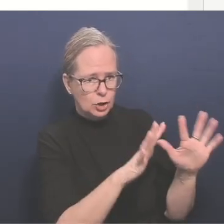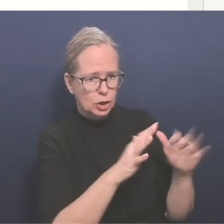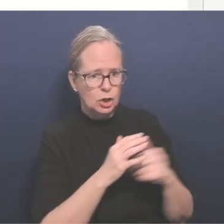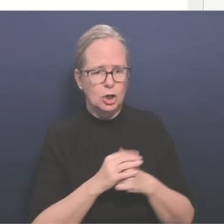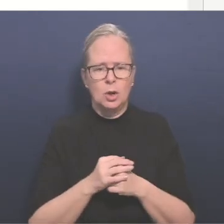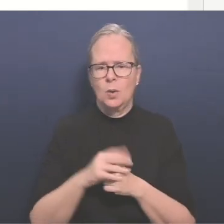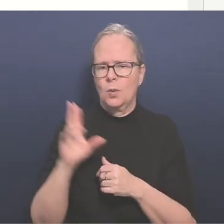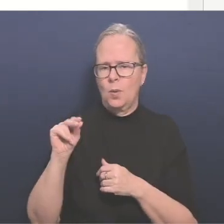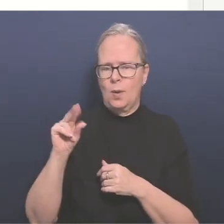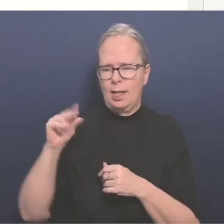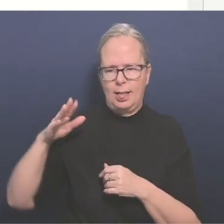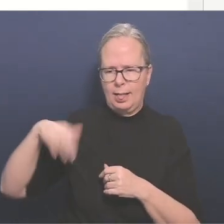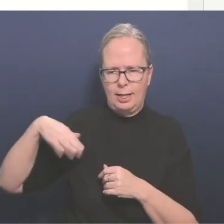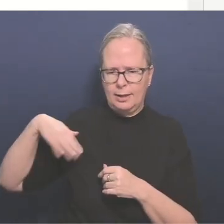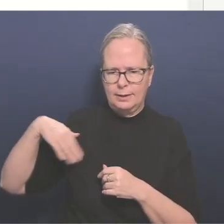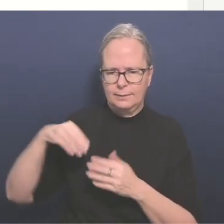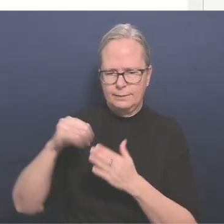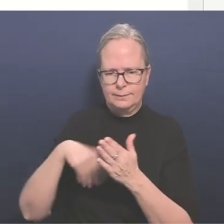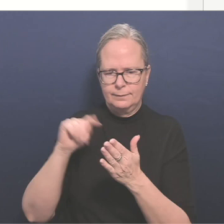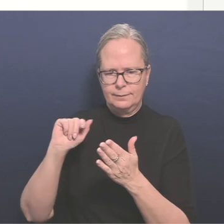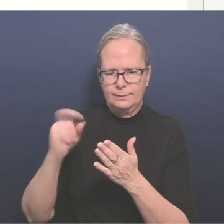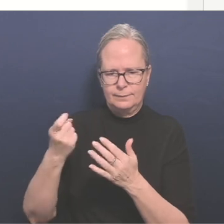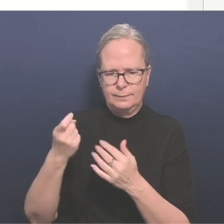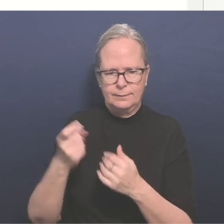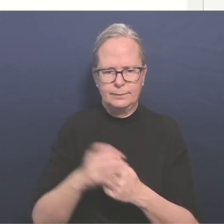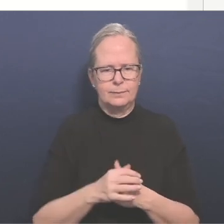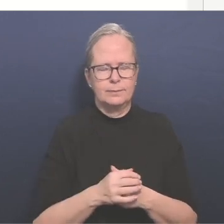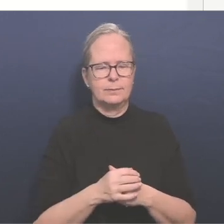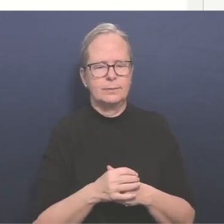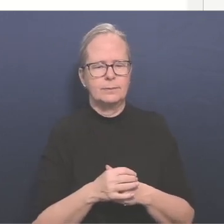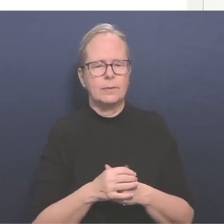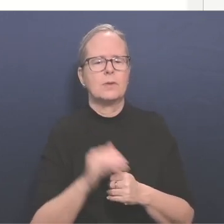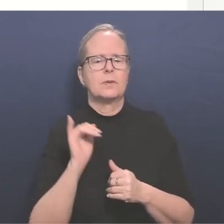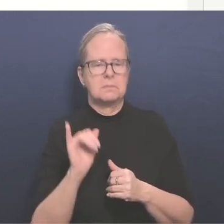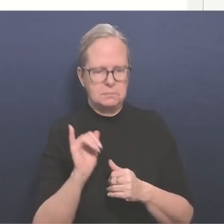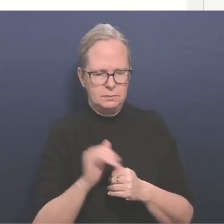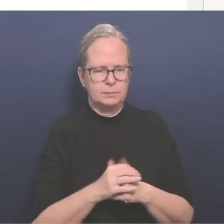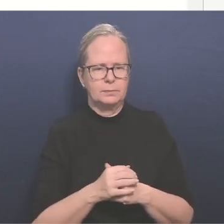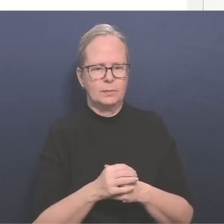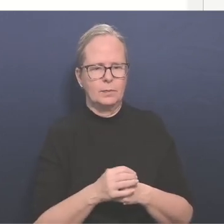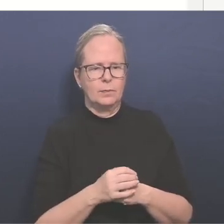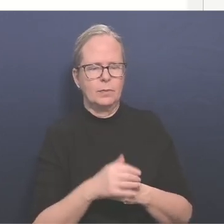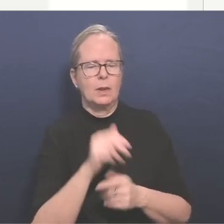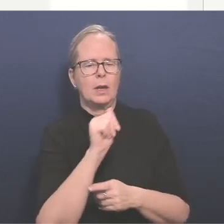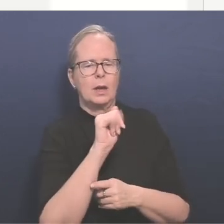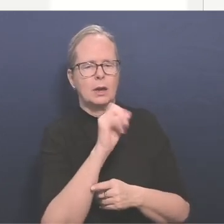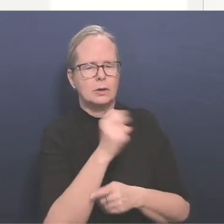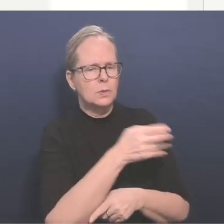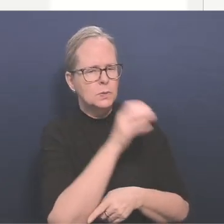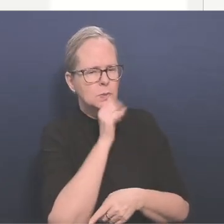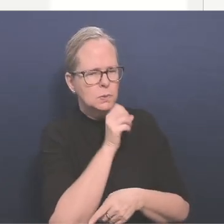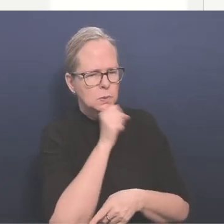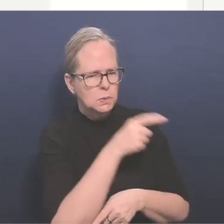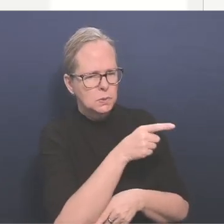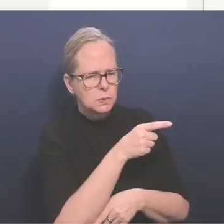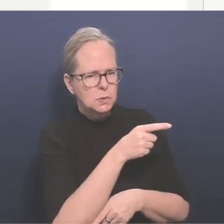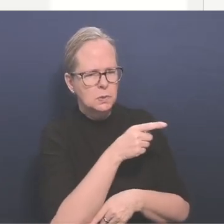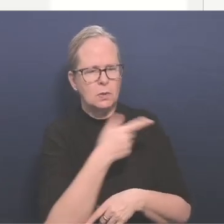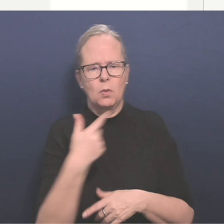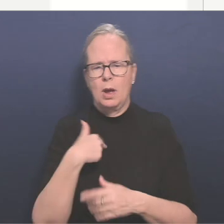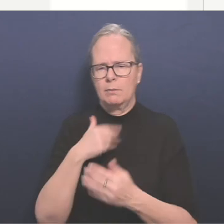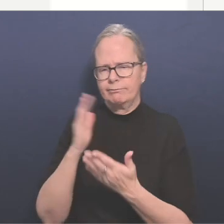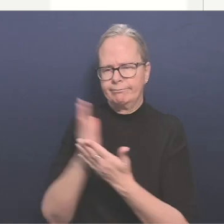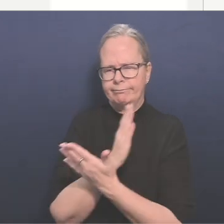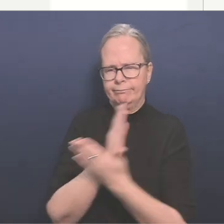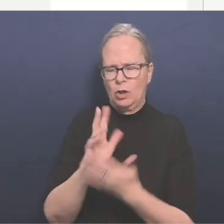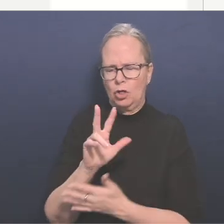year? We're just under 25,000, so almost 25,000. Awesome. Yeah.